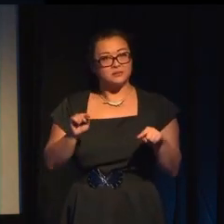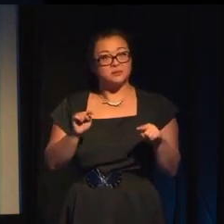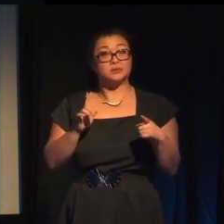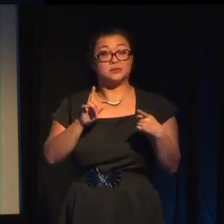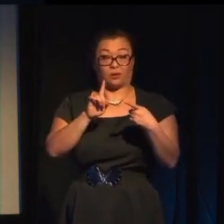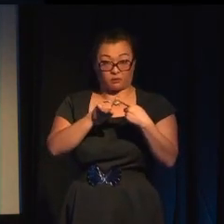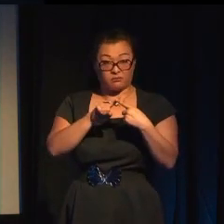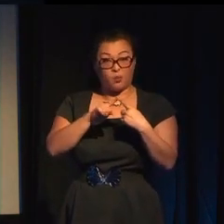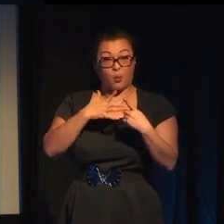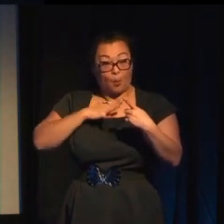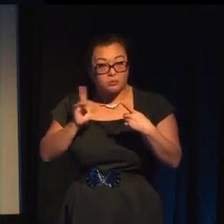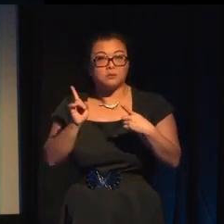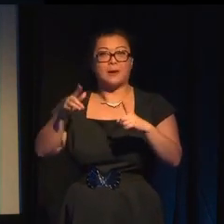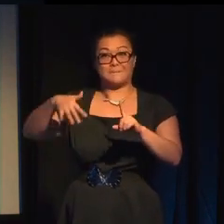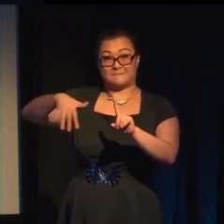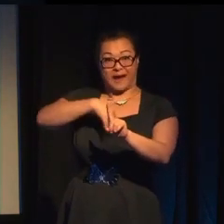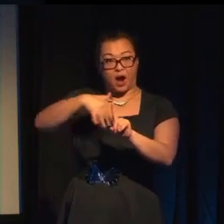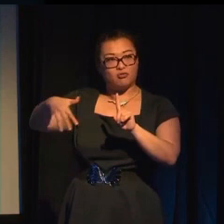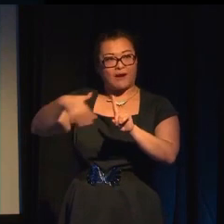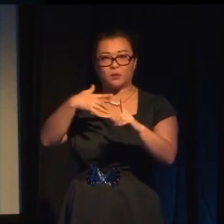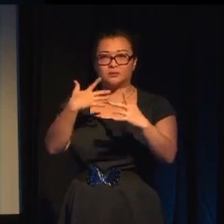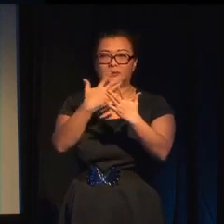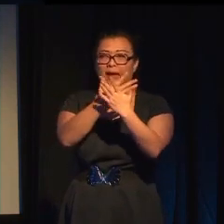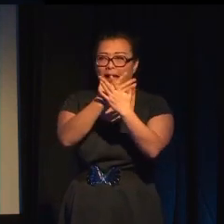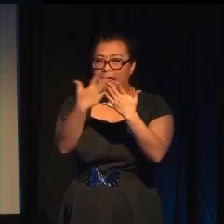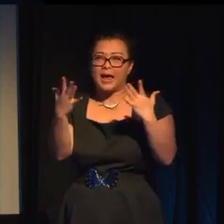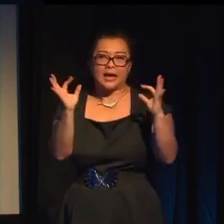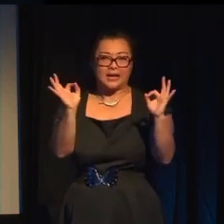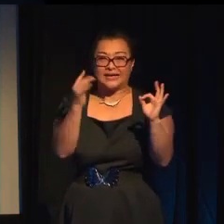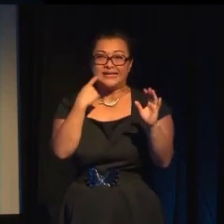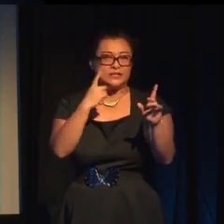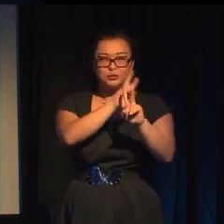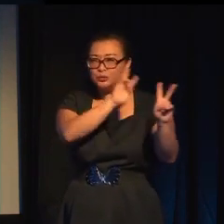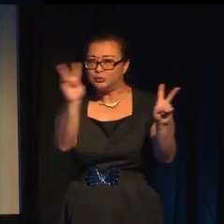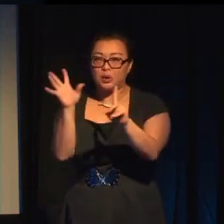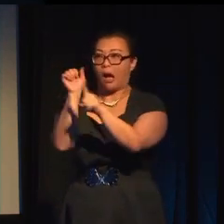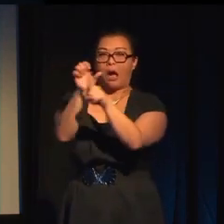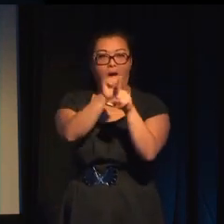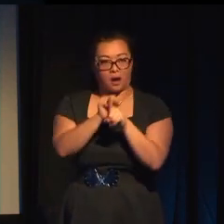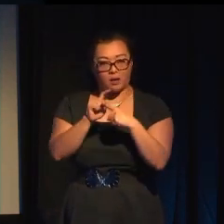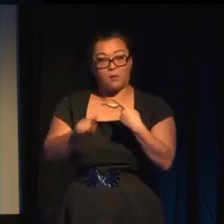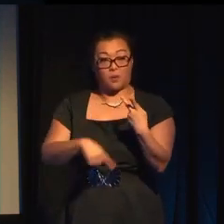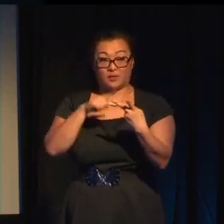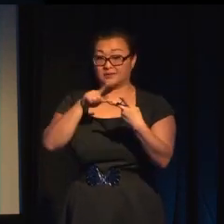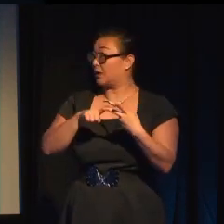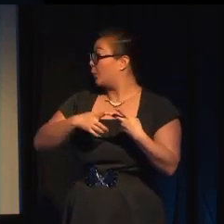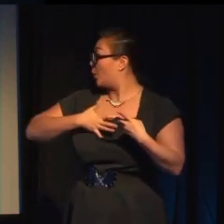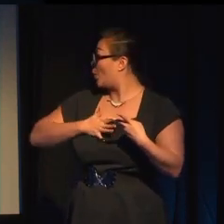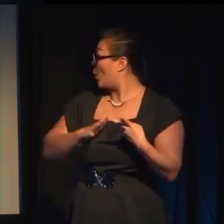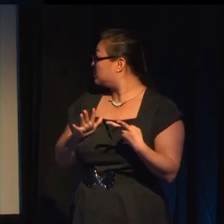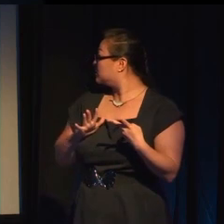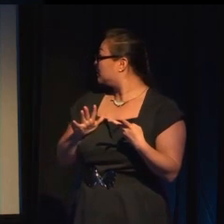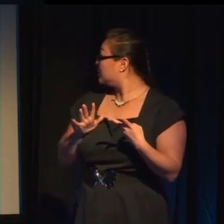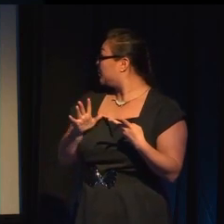to scan to look for gameplay elements, and then secondly, what I wanted, and here you can see